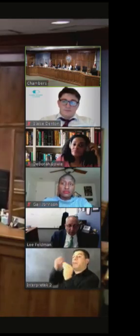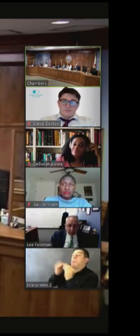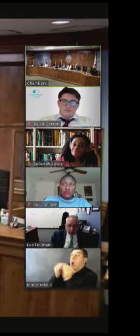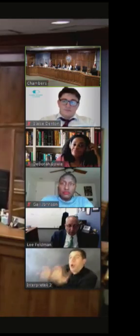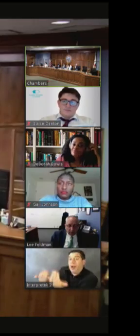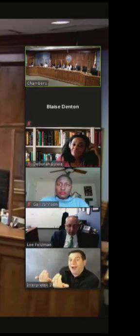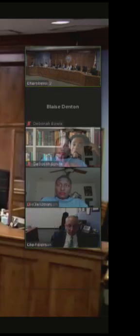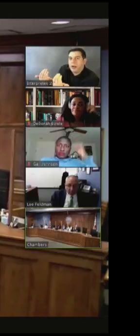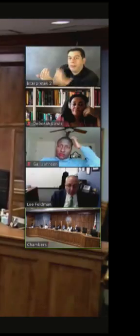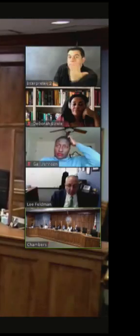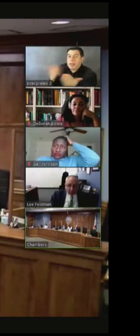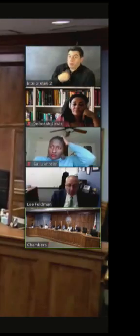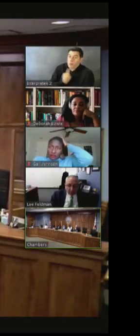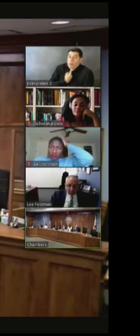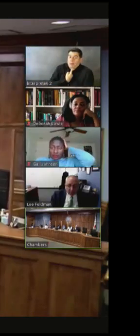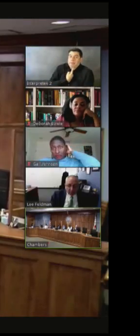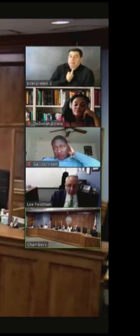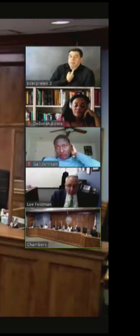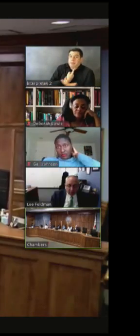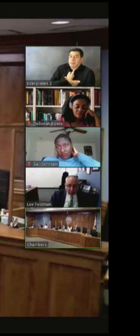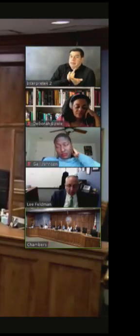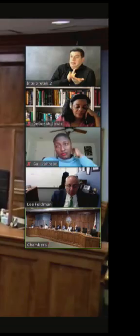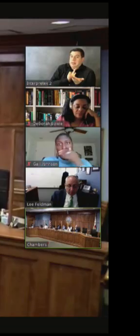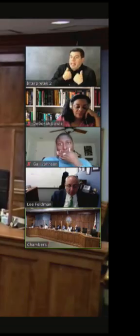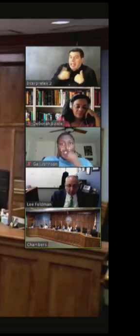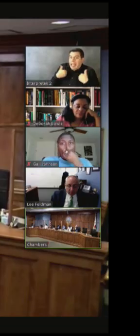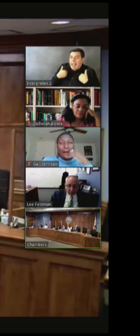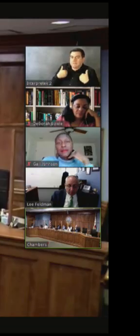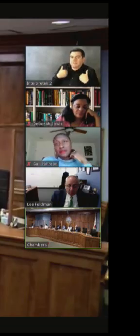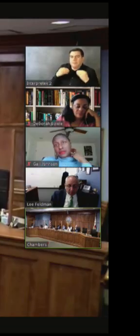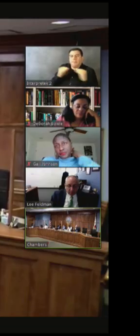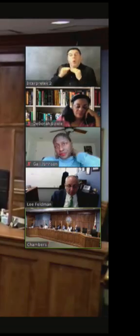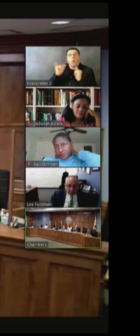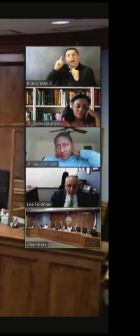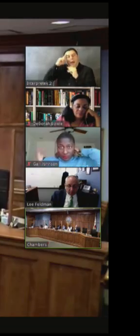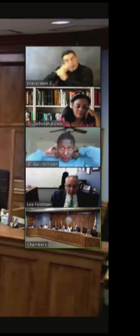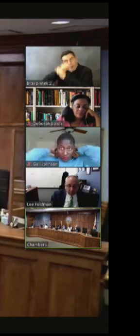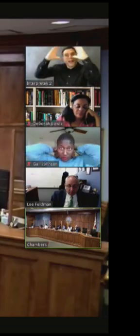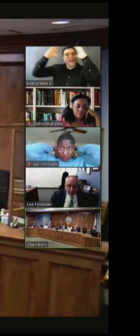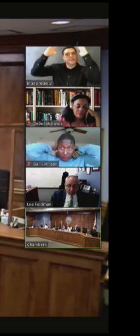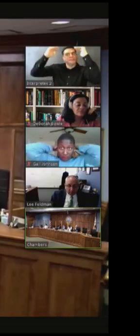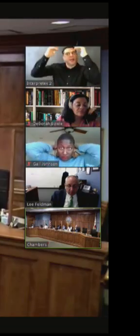I have an expectation, and I'm not impressed from what I heard today.